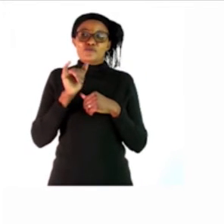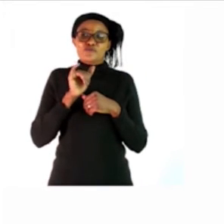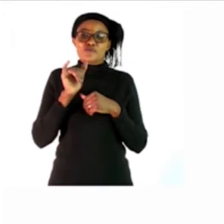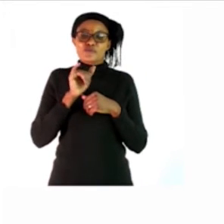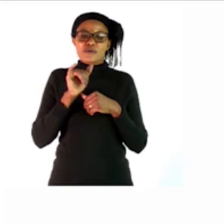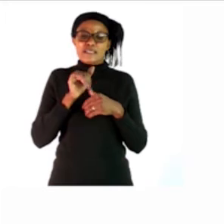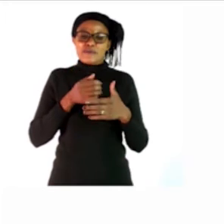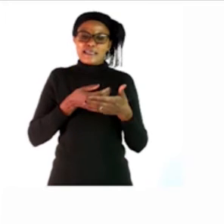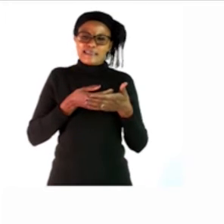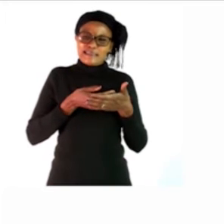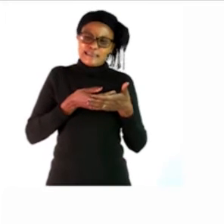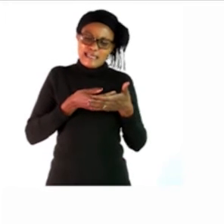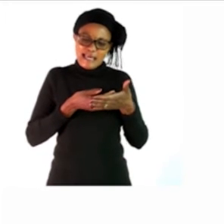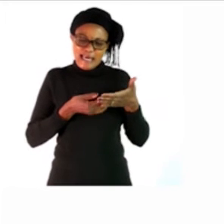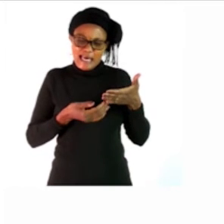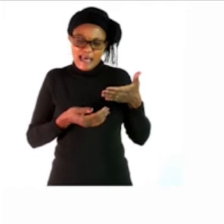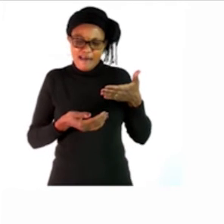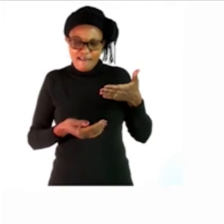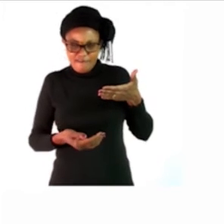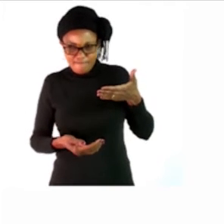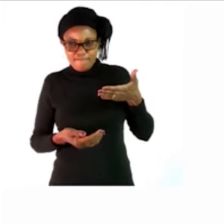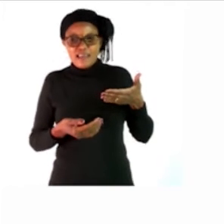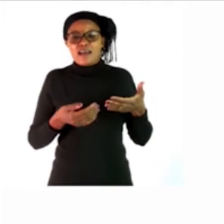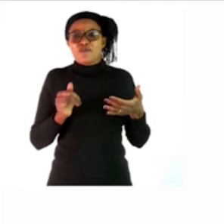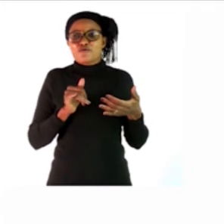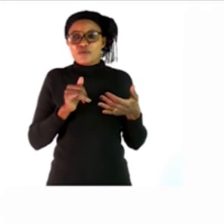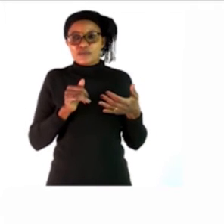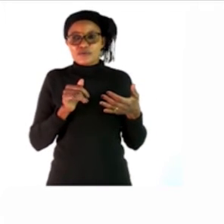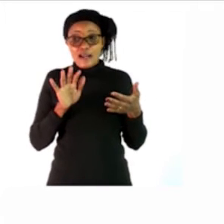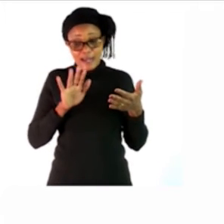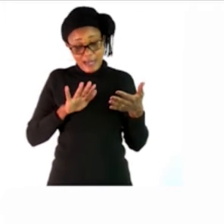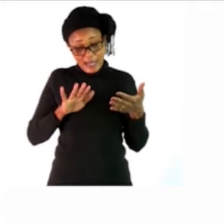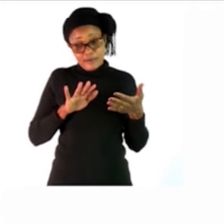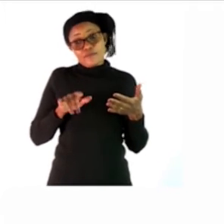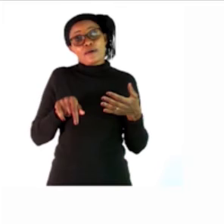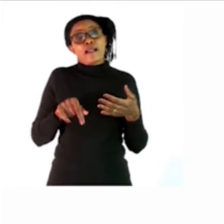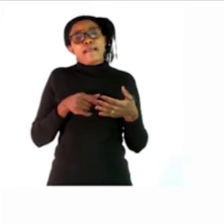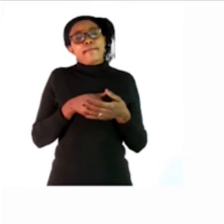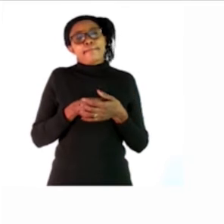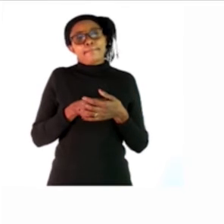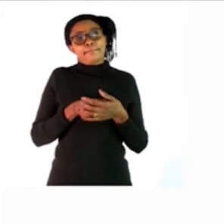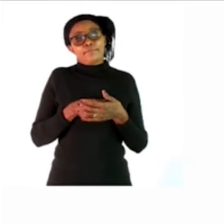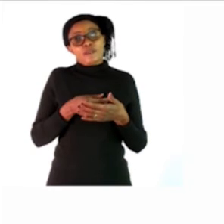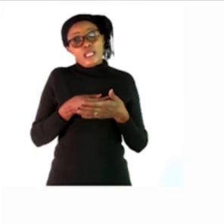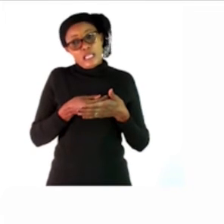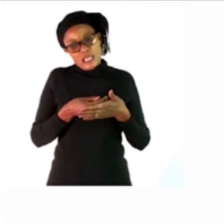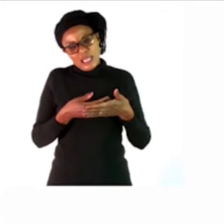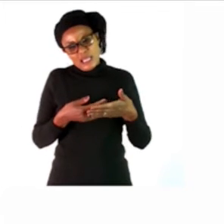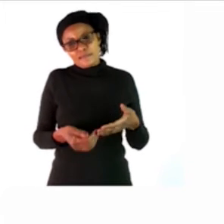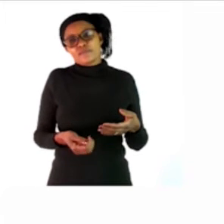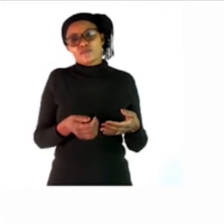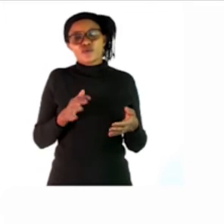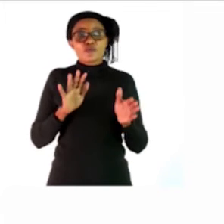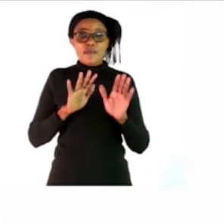is heavy? We have to color in. We have to color in the